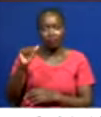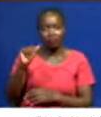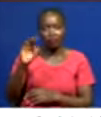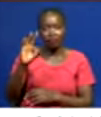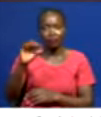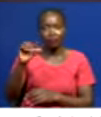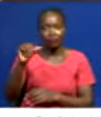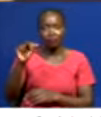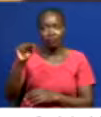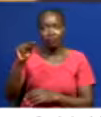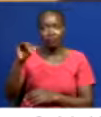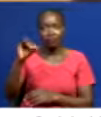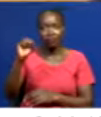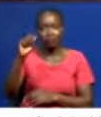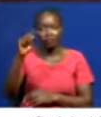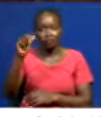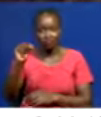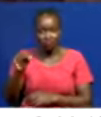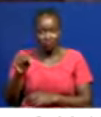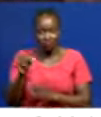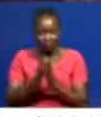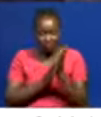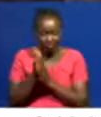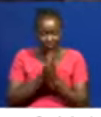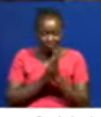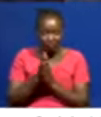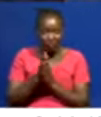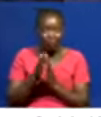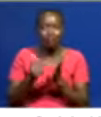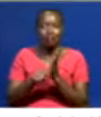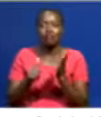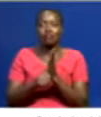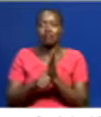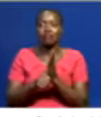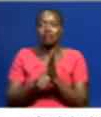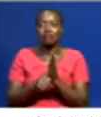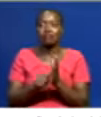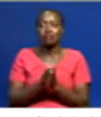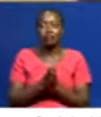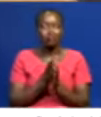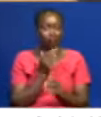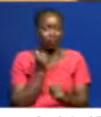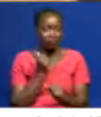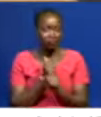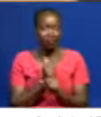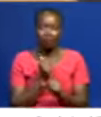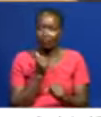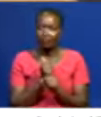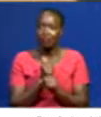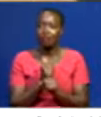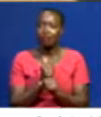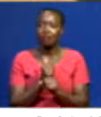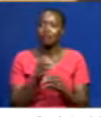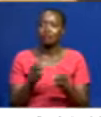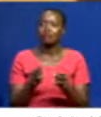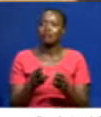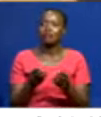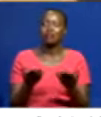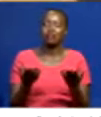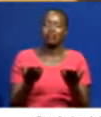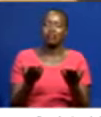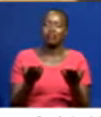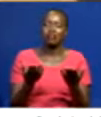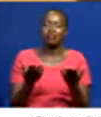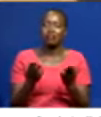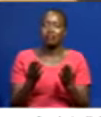with anxiety disorder, one of the mental health illnesses. Because I was working, there was a way I was used to